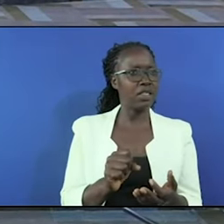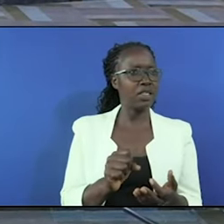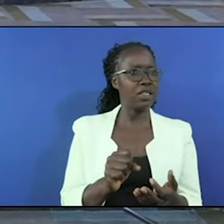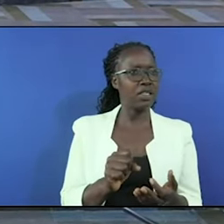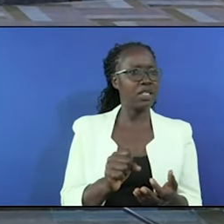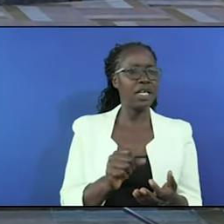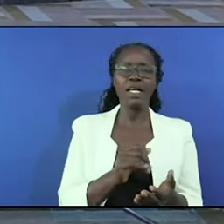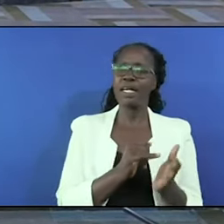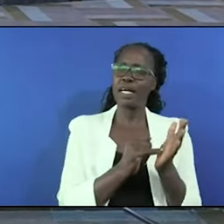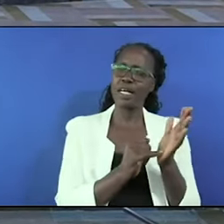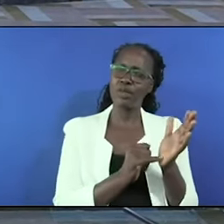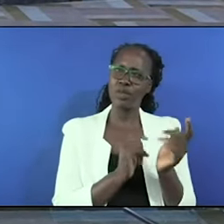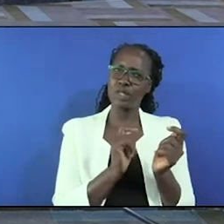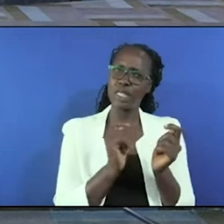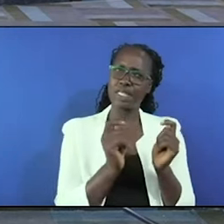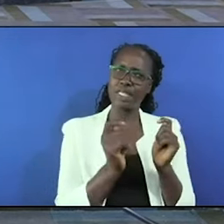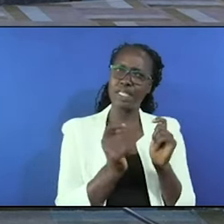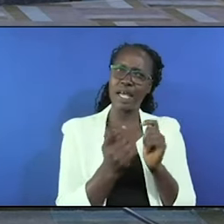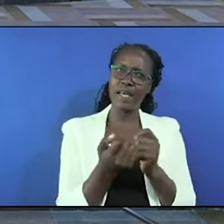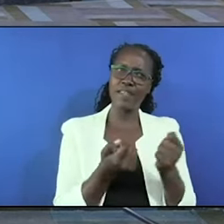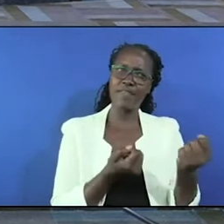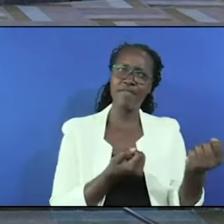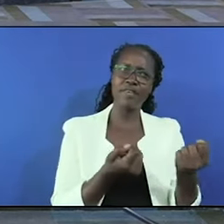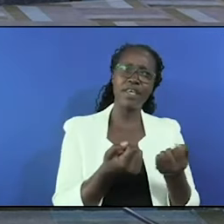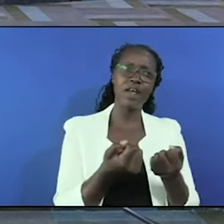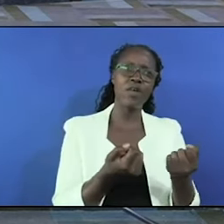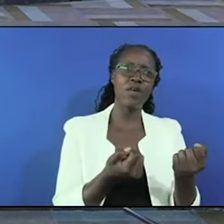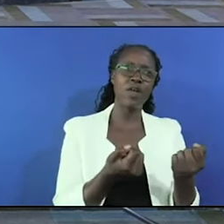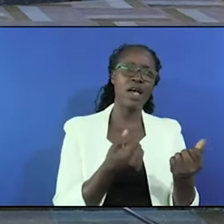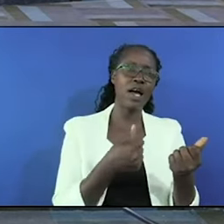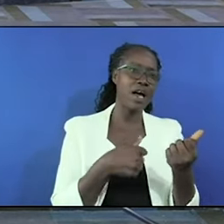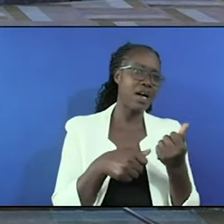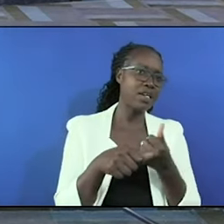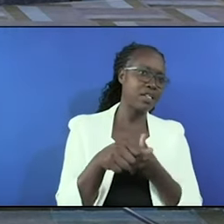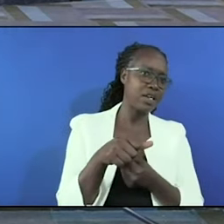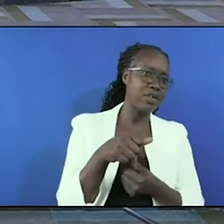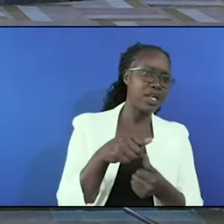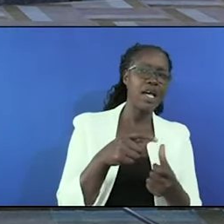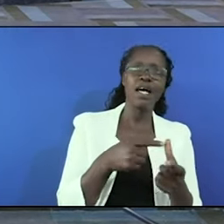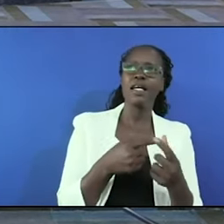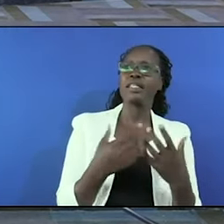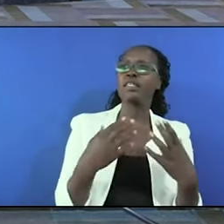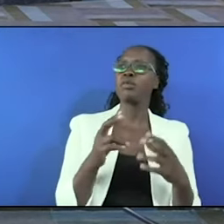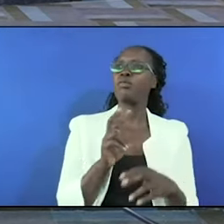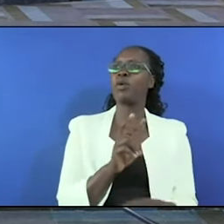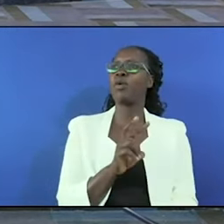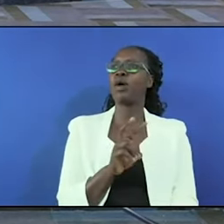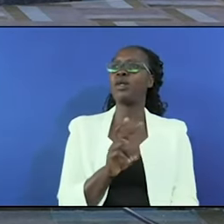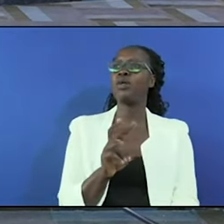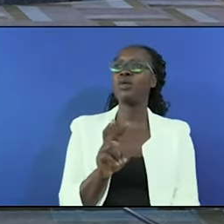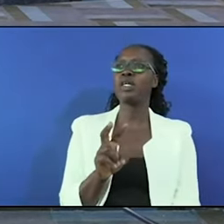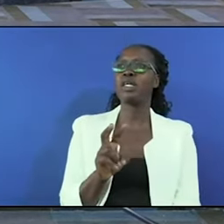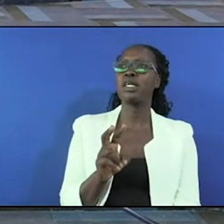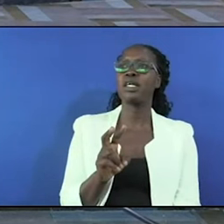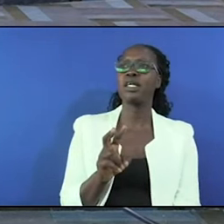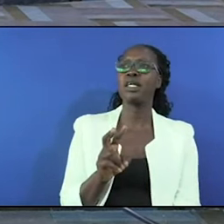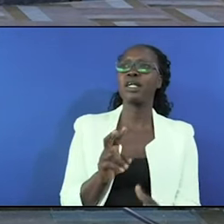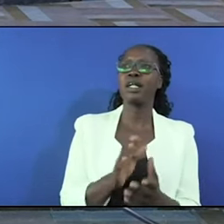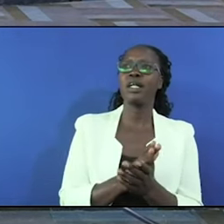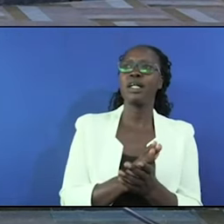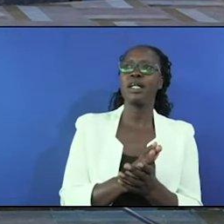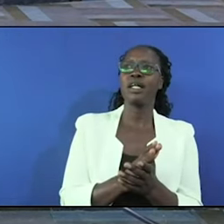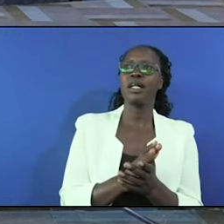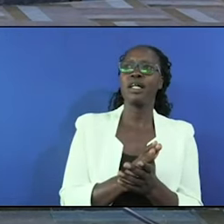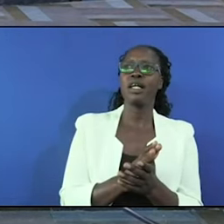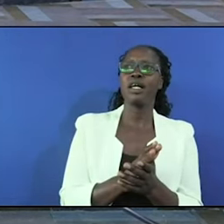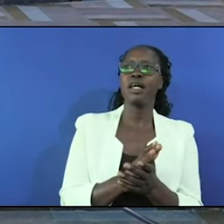said, "Can we just turn the vehicle?" So we turned the vehicle around. And then people were looking. "Now, where are the owners? Where are these, the owners of this vehicle?" And I